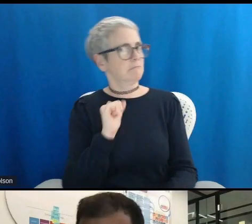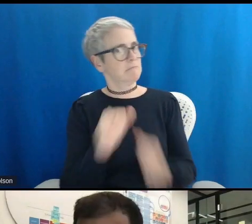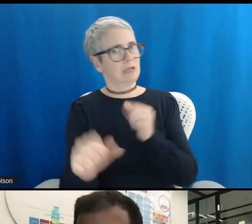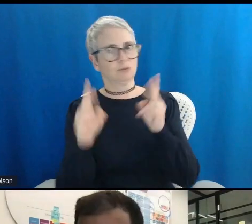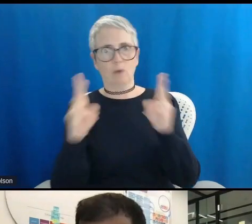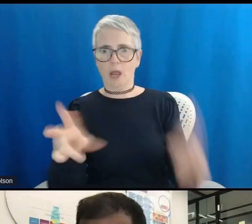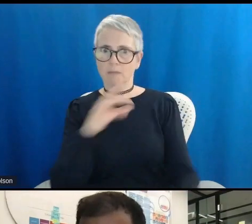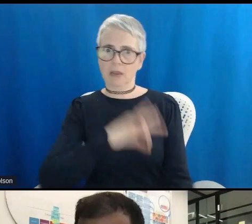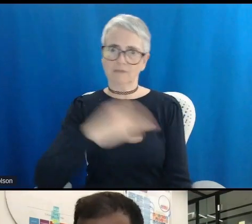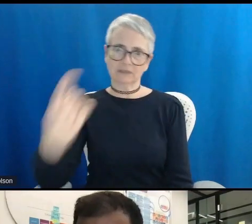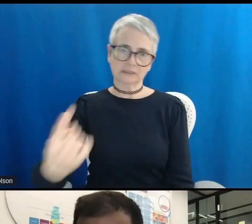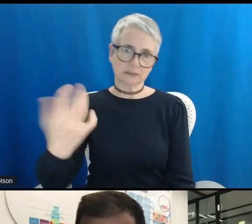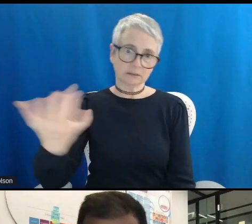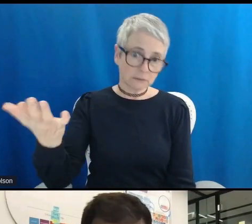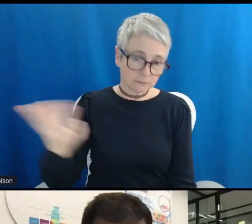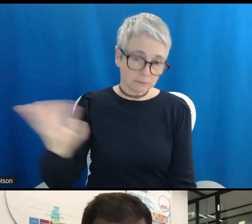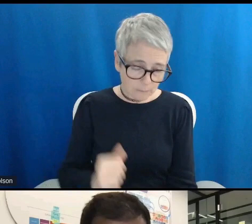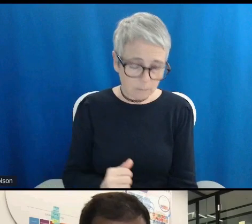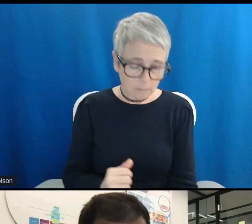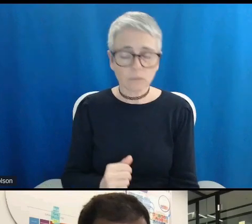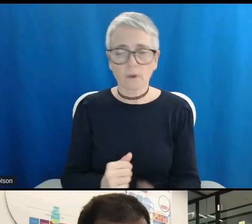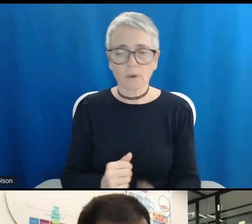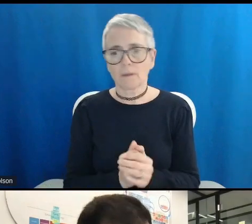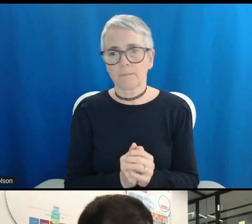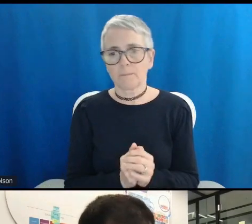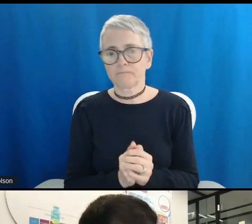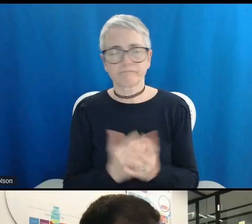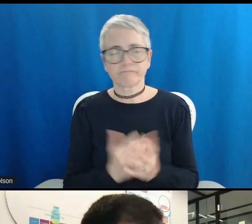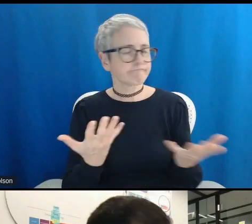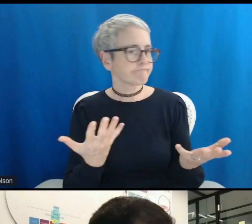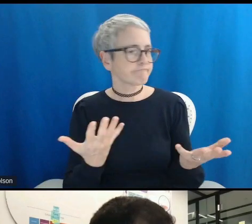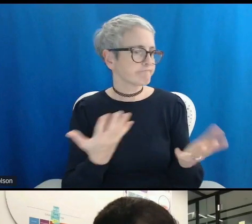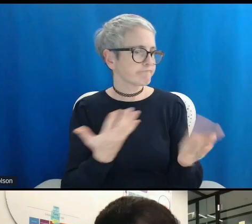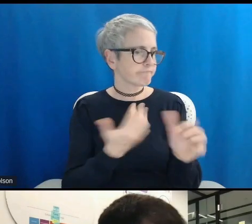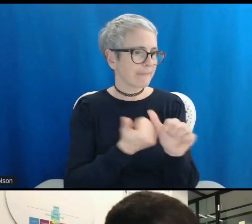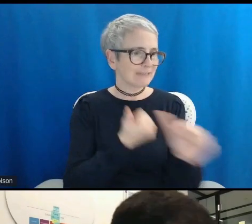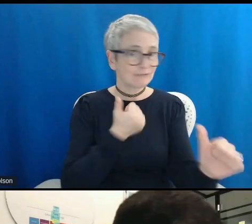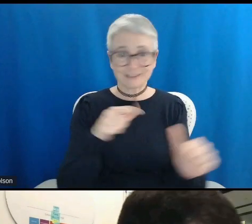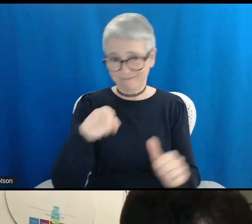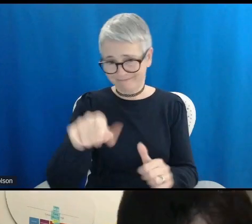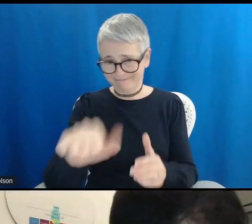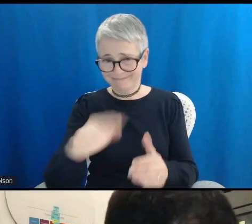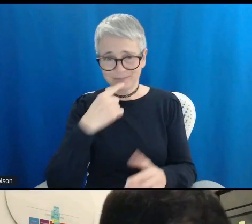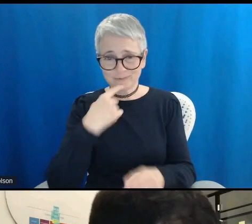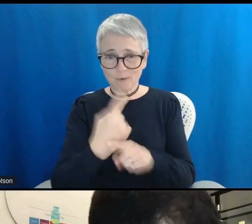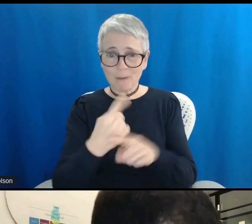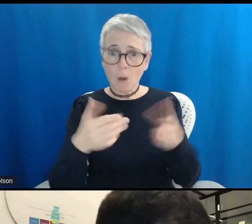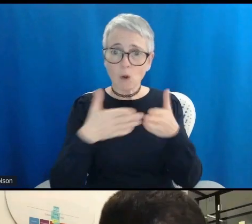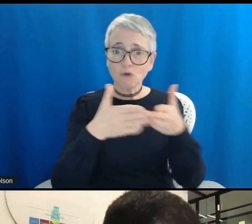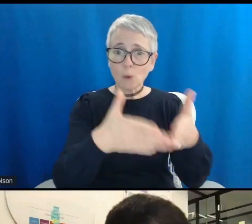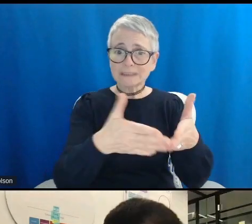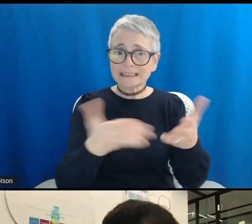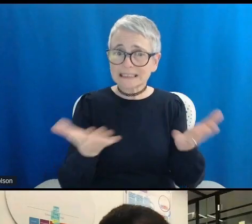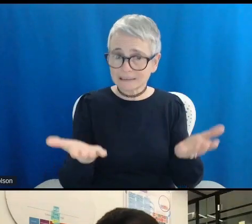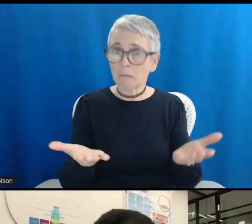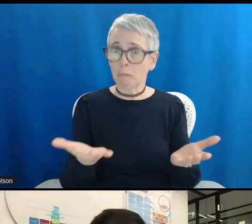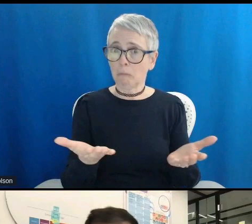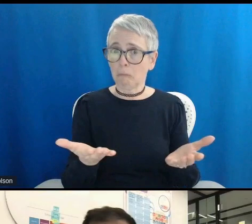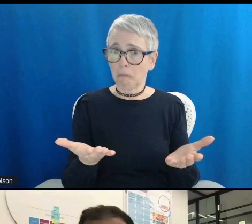customers and in particular industries, for example, like in the cruise industry, you said, you know, someone with a